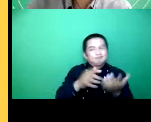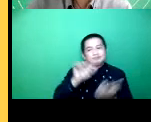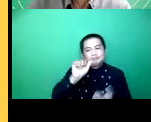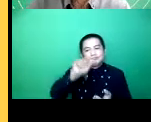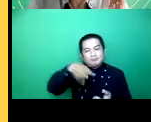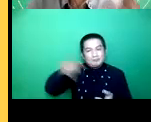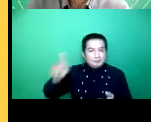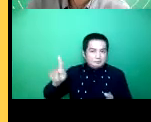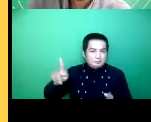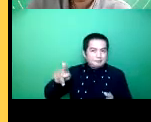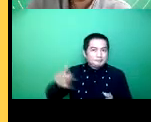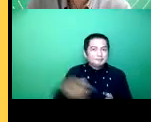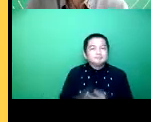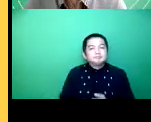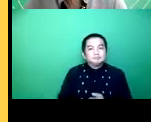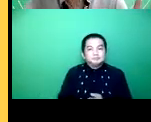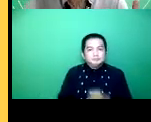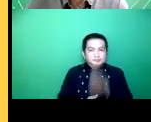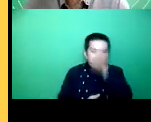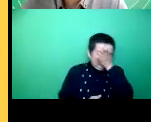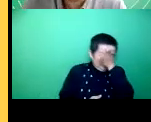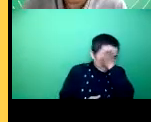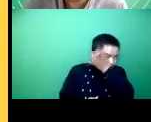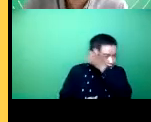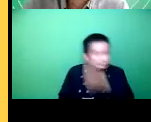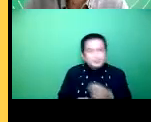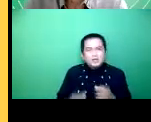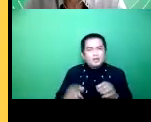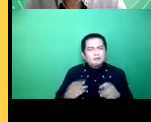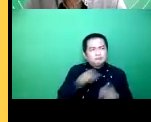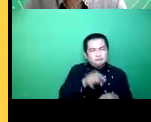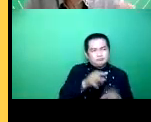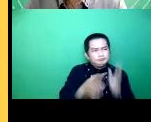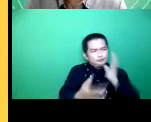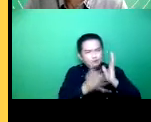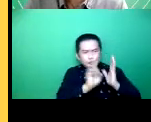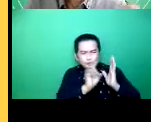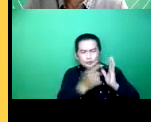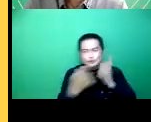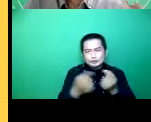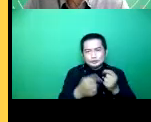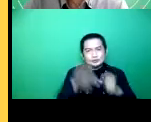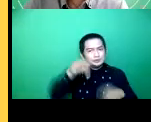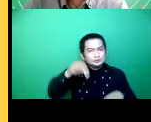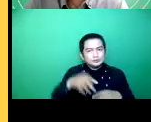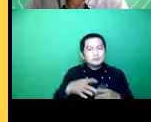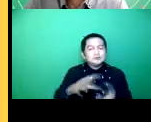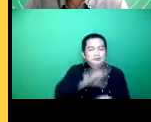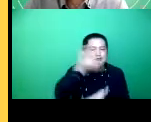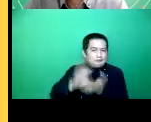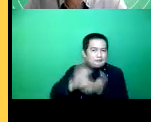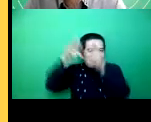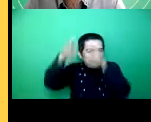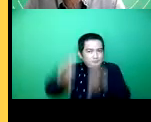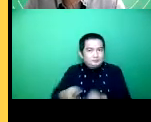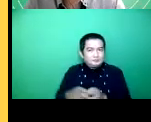can make, different machines, what are the kind of actual technologies in there. But it's important to keep it human-centric, okay? Because